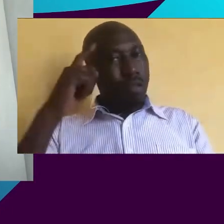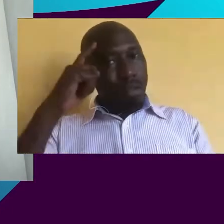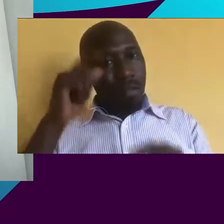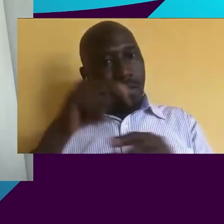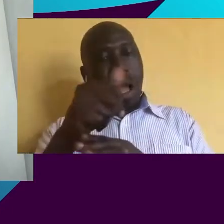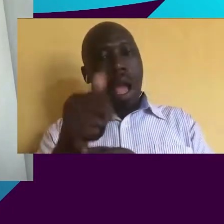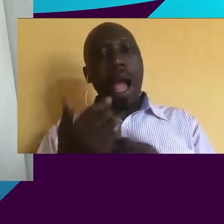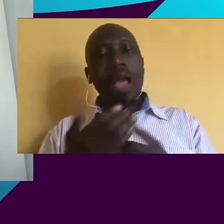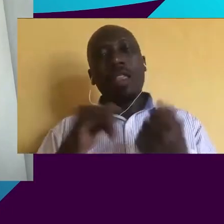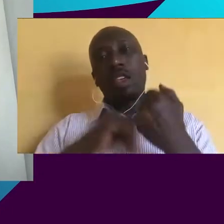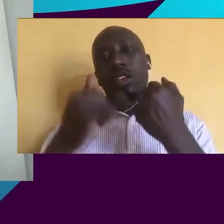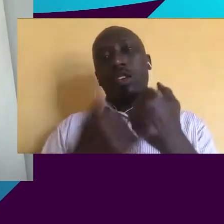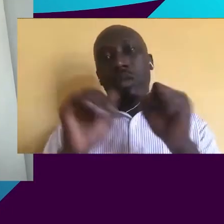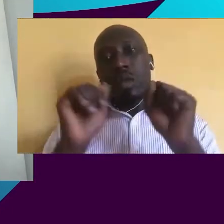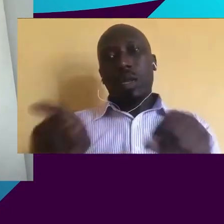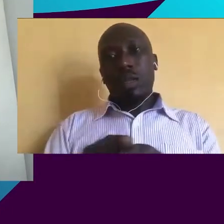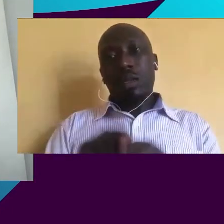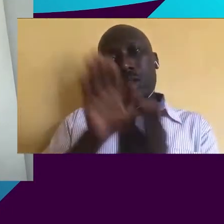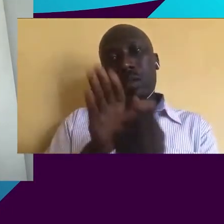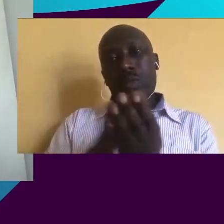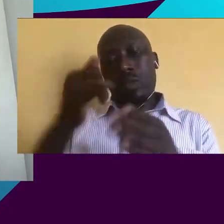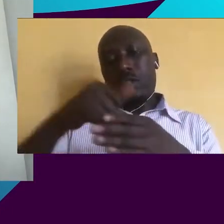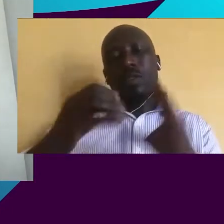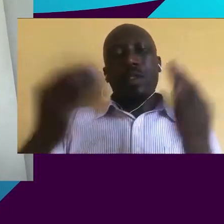still keep you involved in the sport you love?